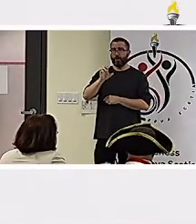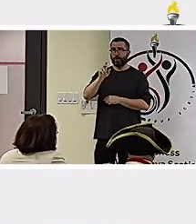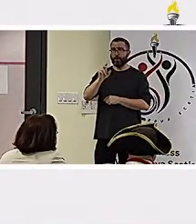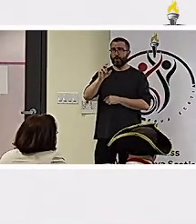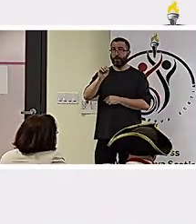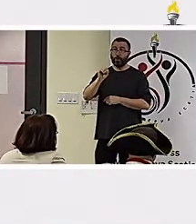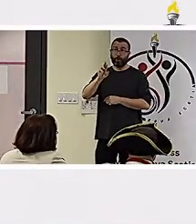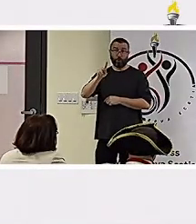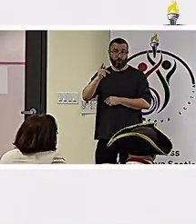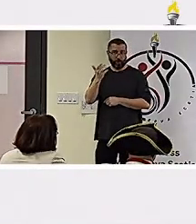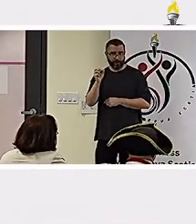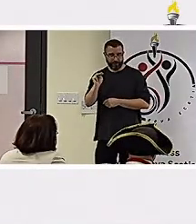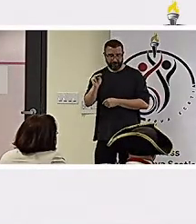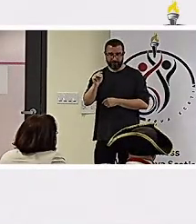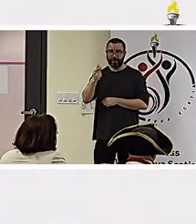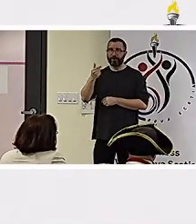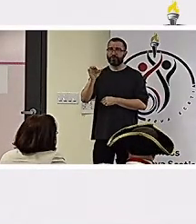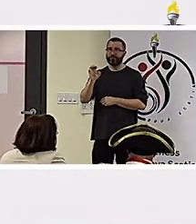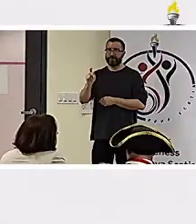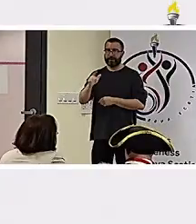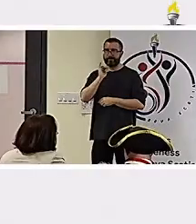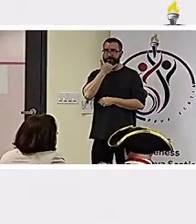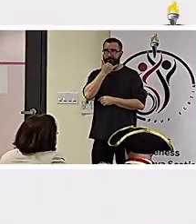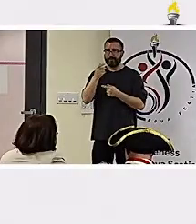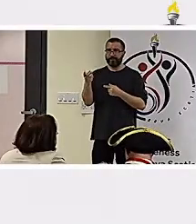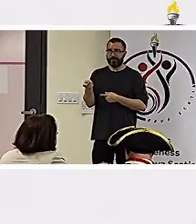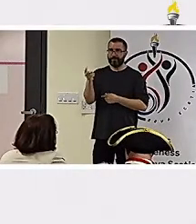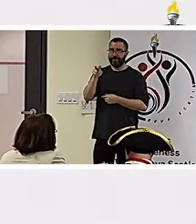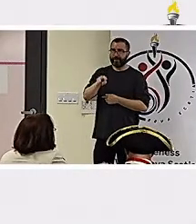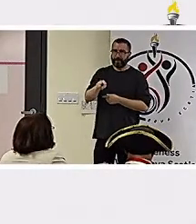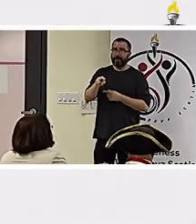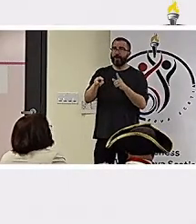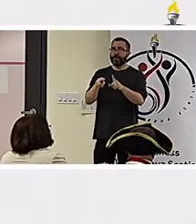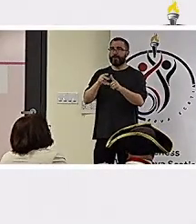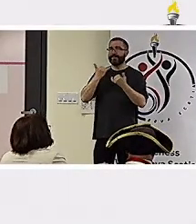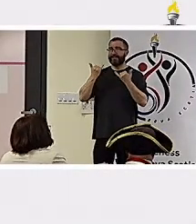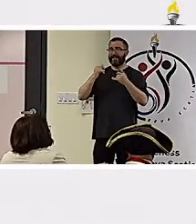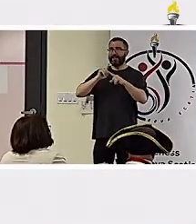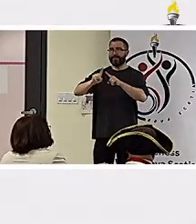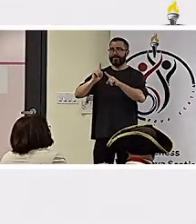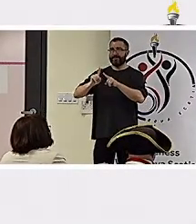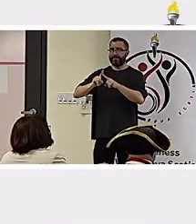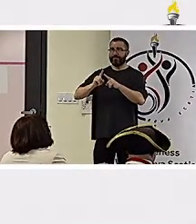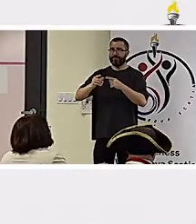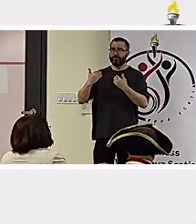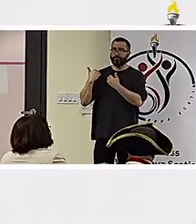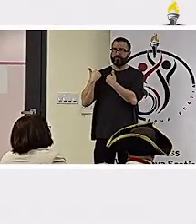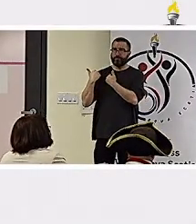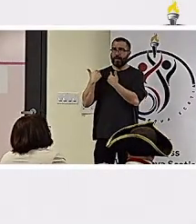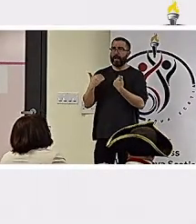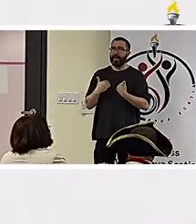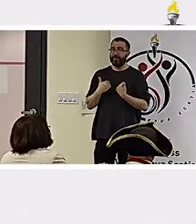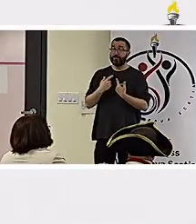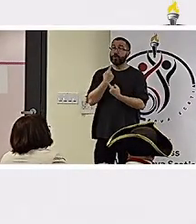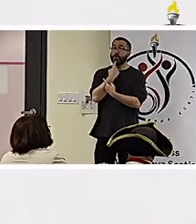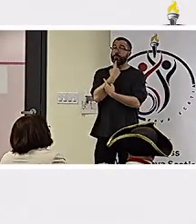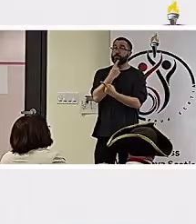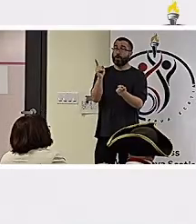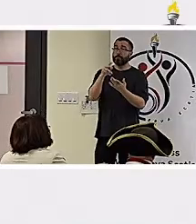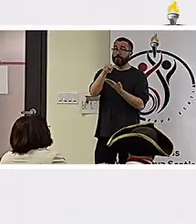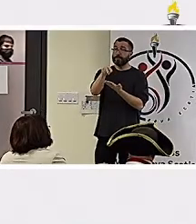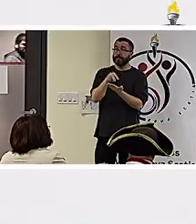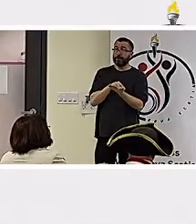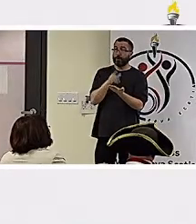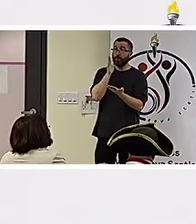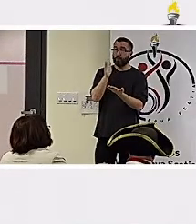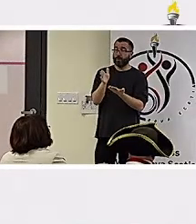Corkum-Greek is wearing multiple hats today. In addition to reading the proclamation from the province, she also